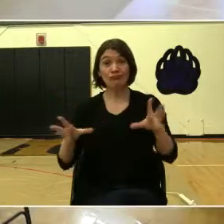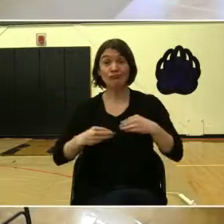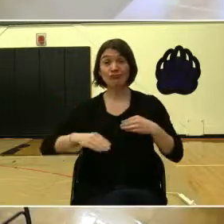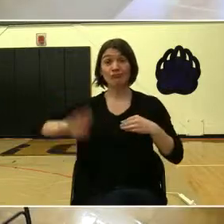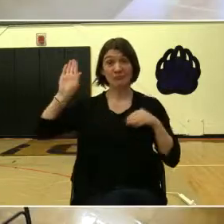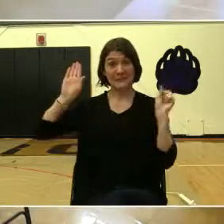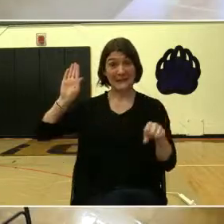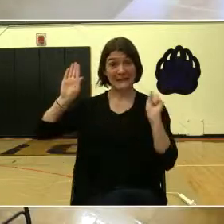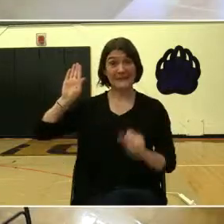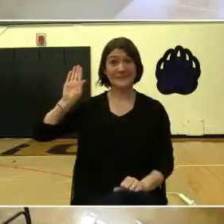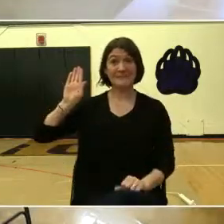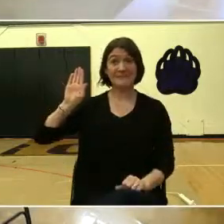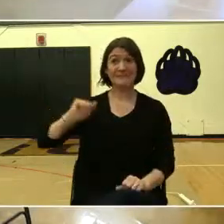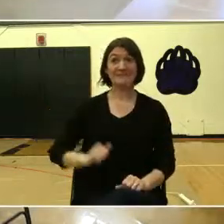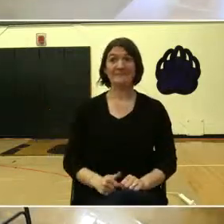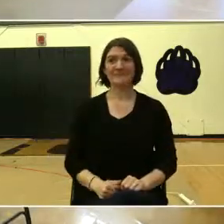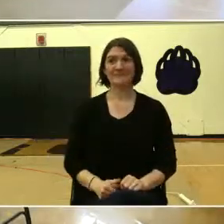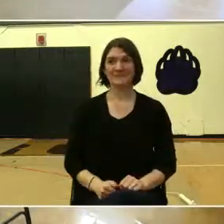say